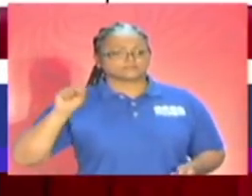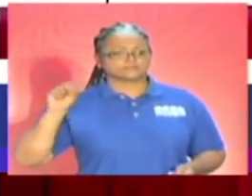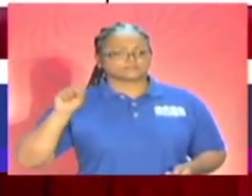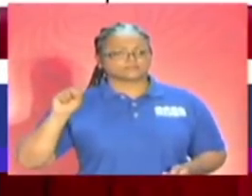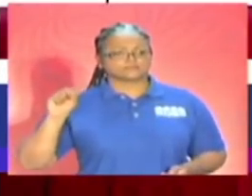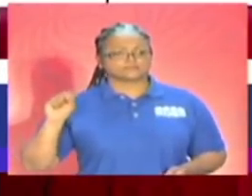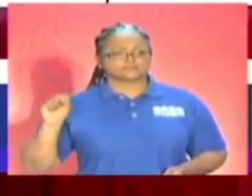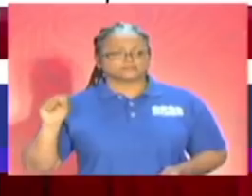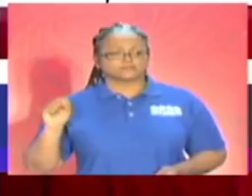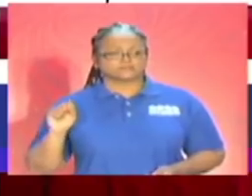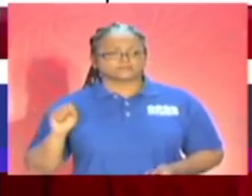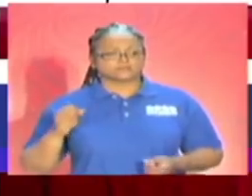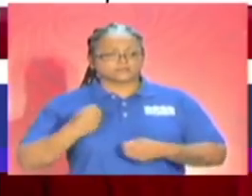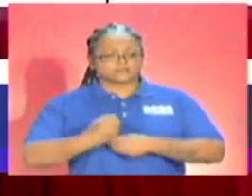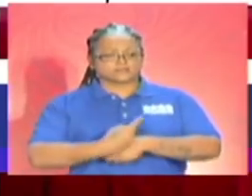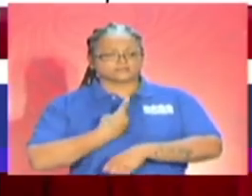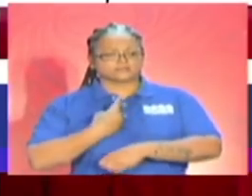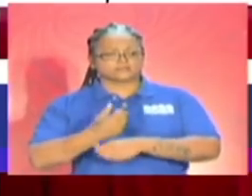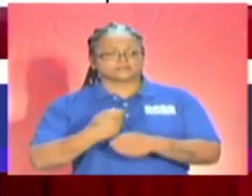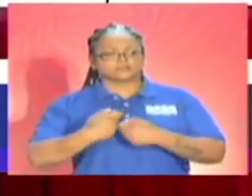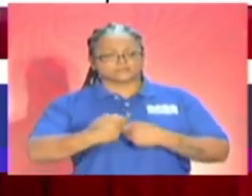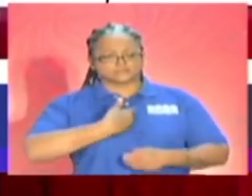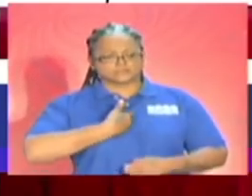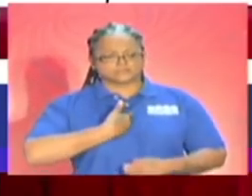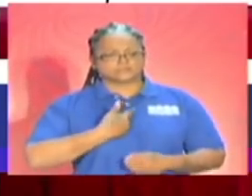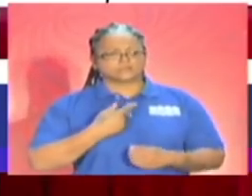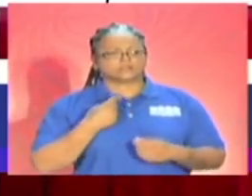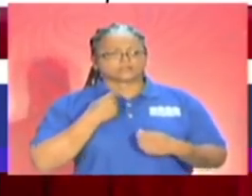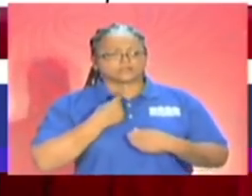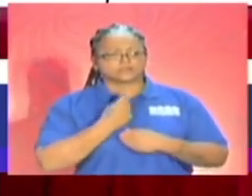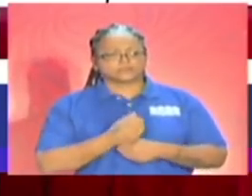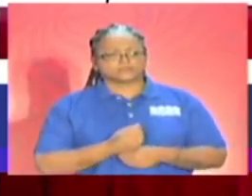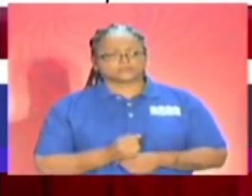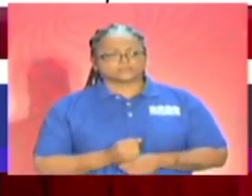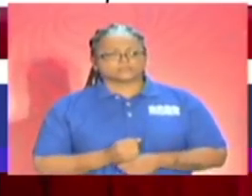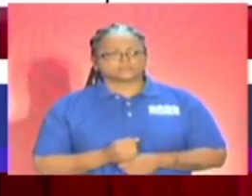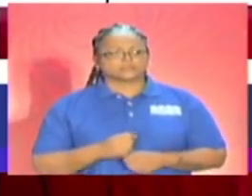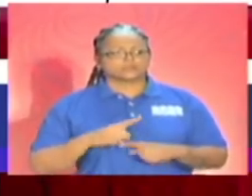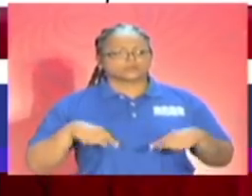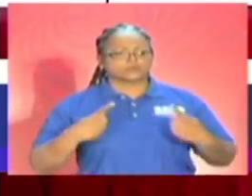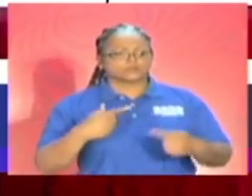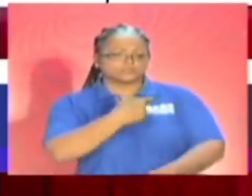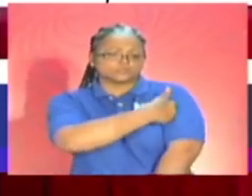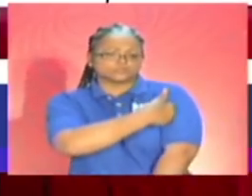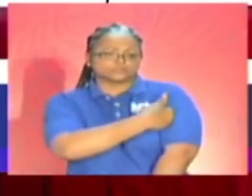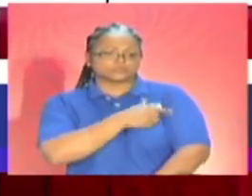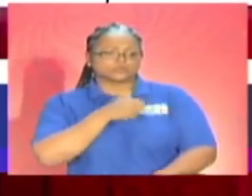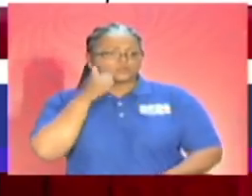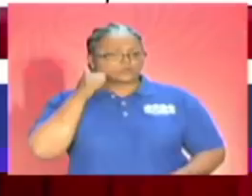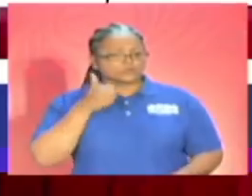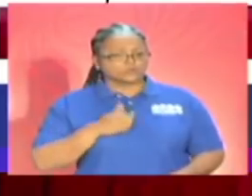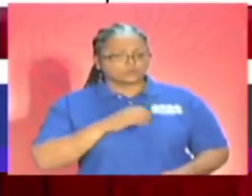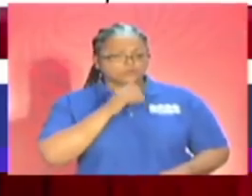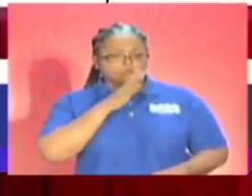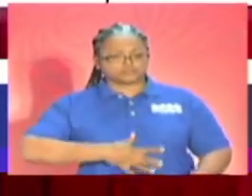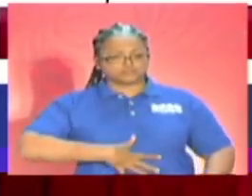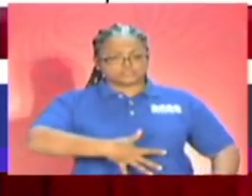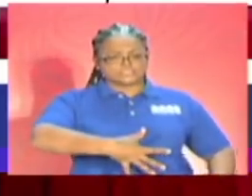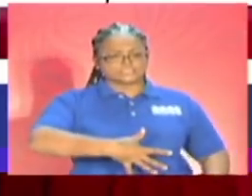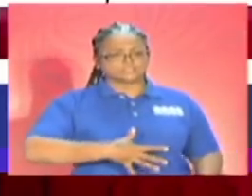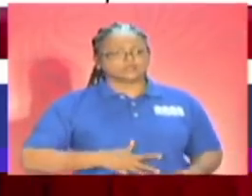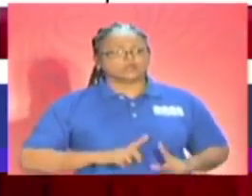thus far in the rollout. So I hope that answers your question. And we do have a question coming in from Channel